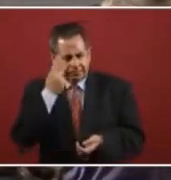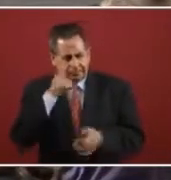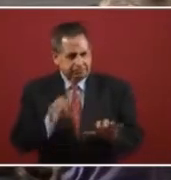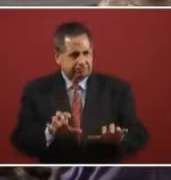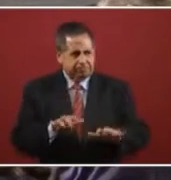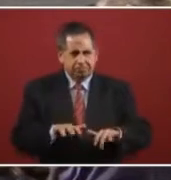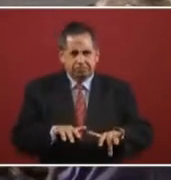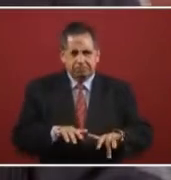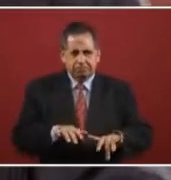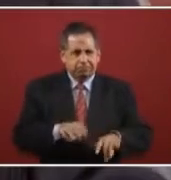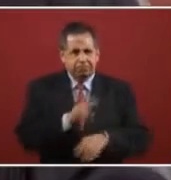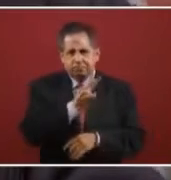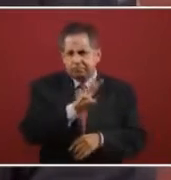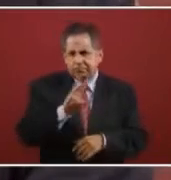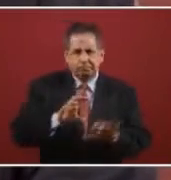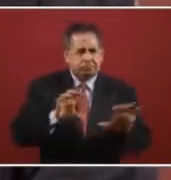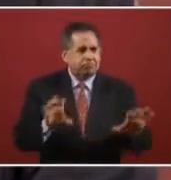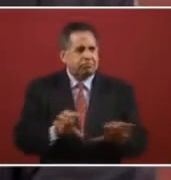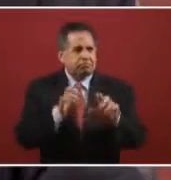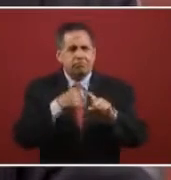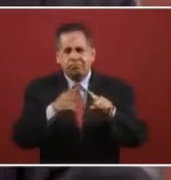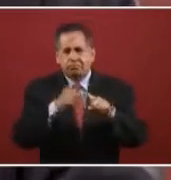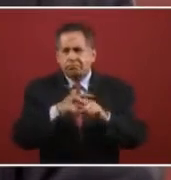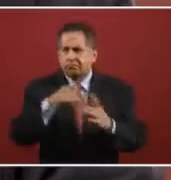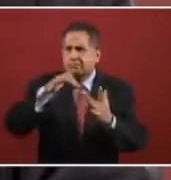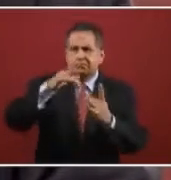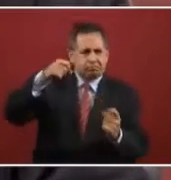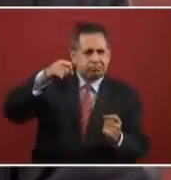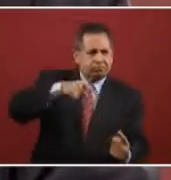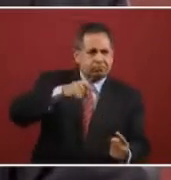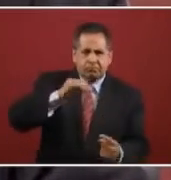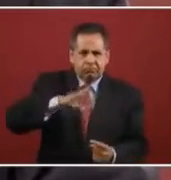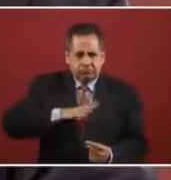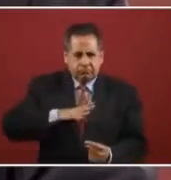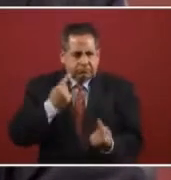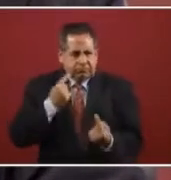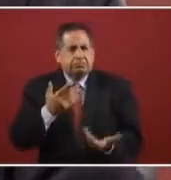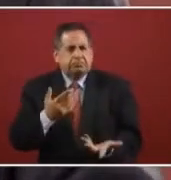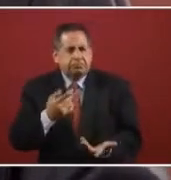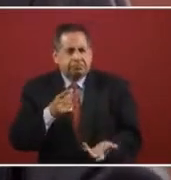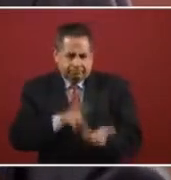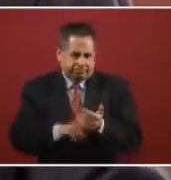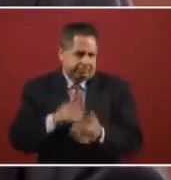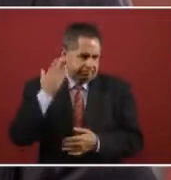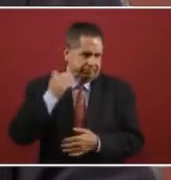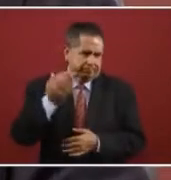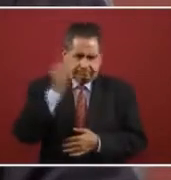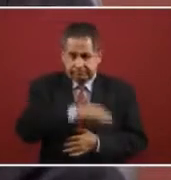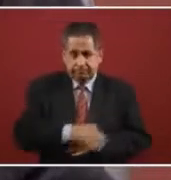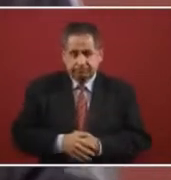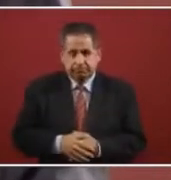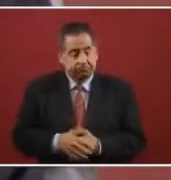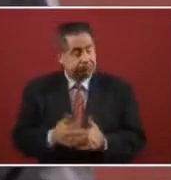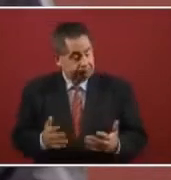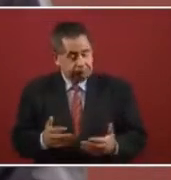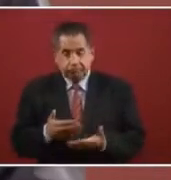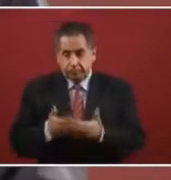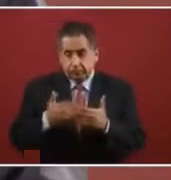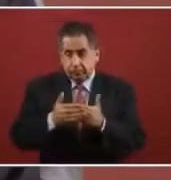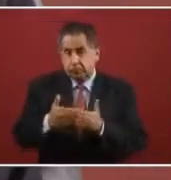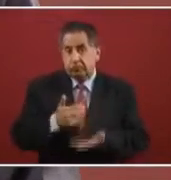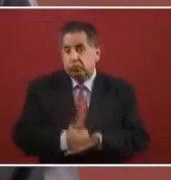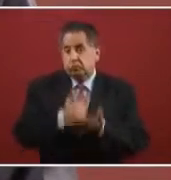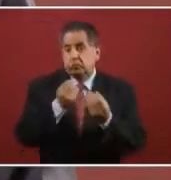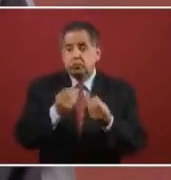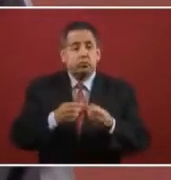function on the platforms of teams of that purpose? What will help us